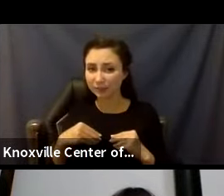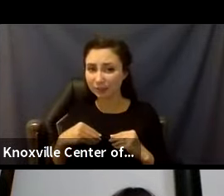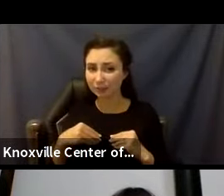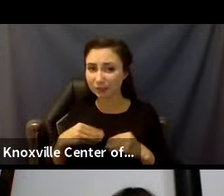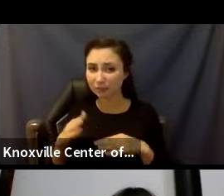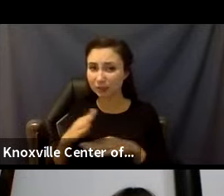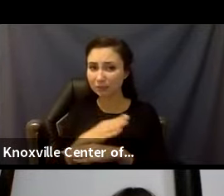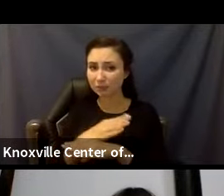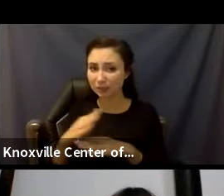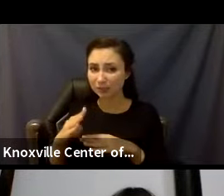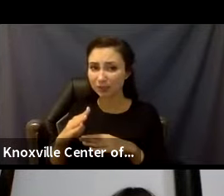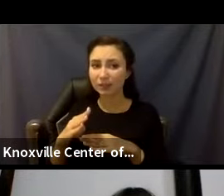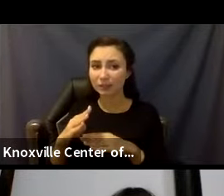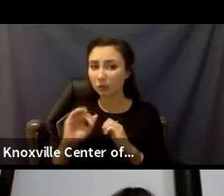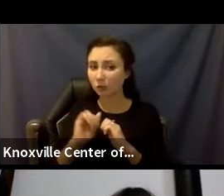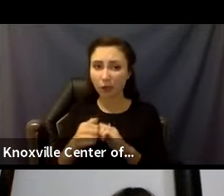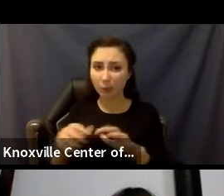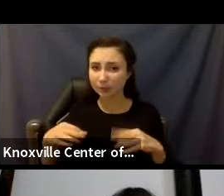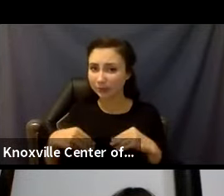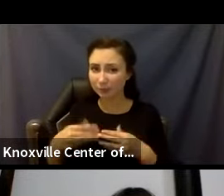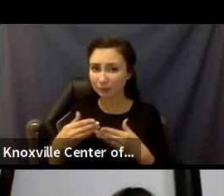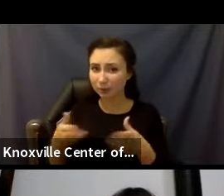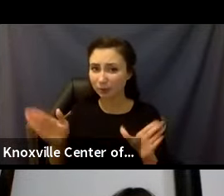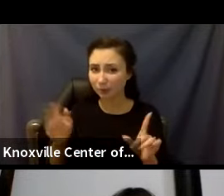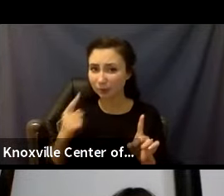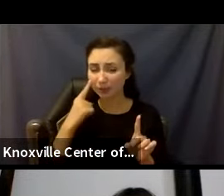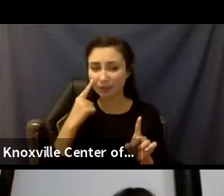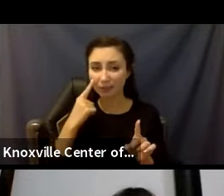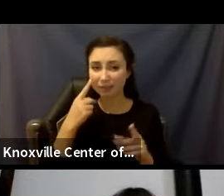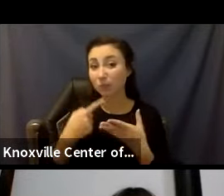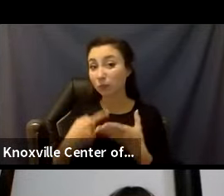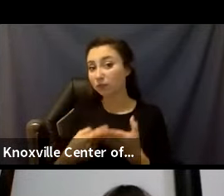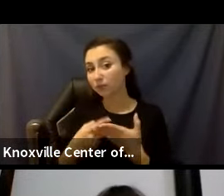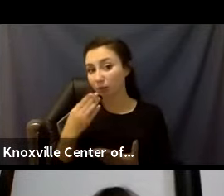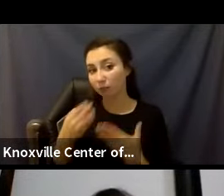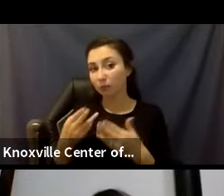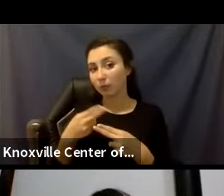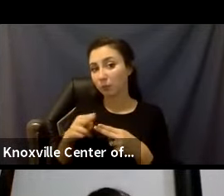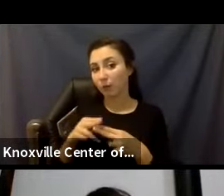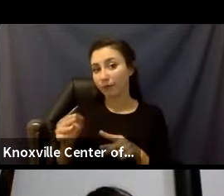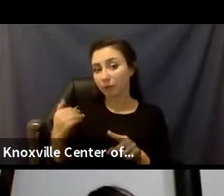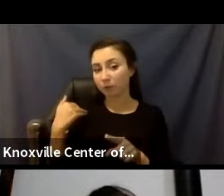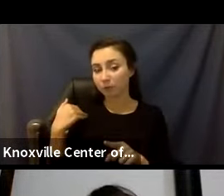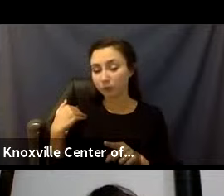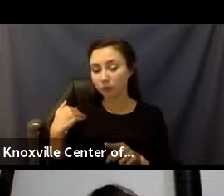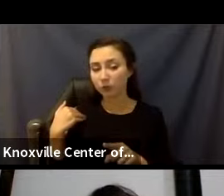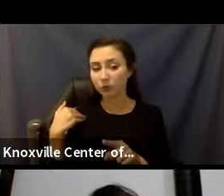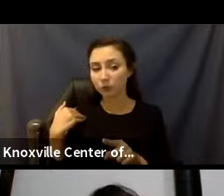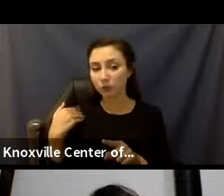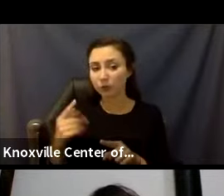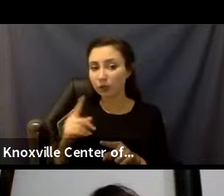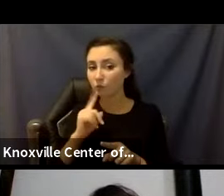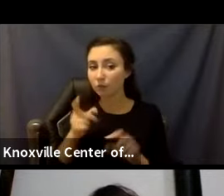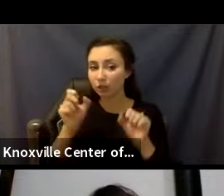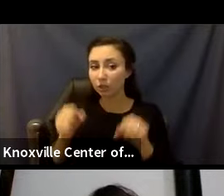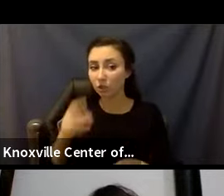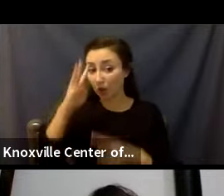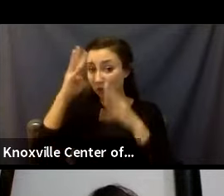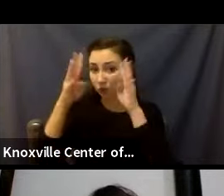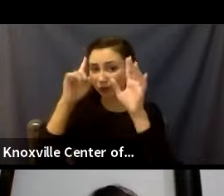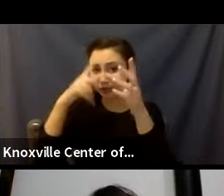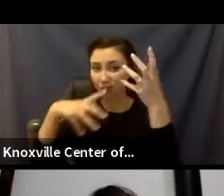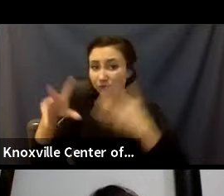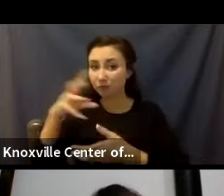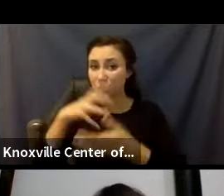the businesses or how it's accepted by the public? I think we discussed it maybe briefly before, that it really could create